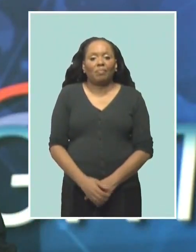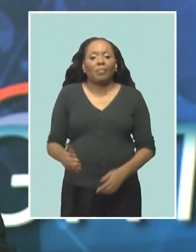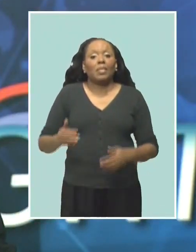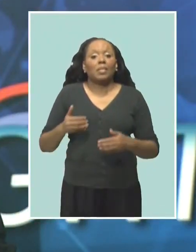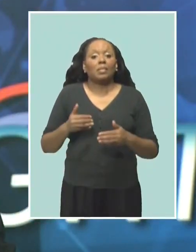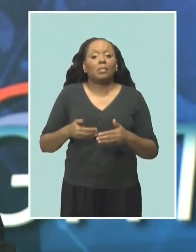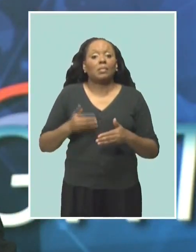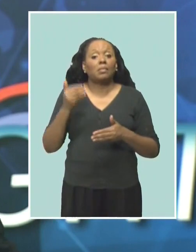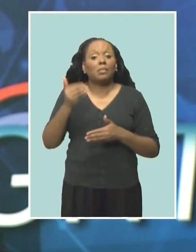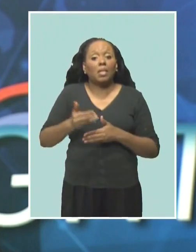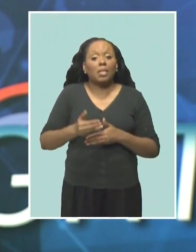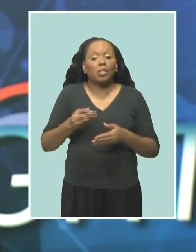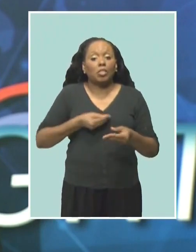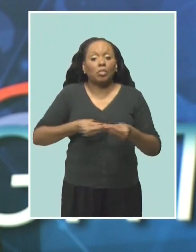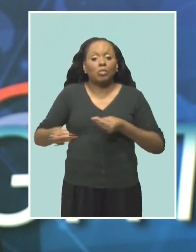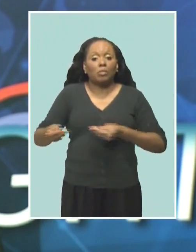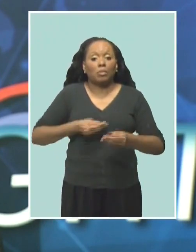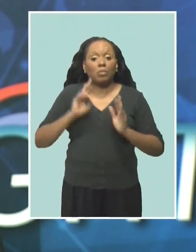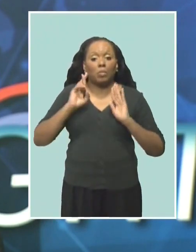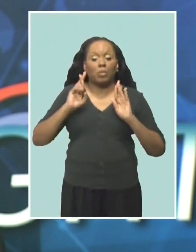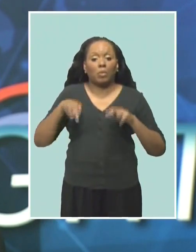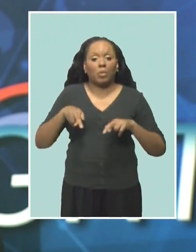Time now for tonight's trading report.